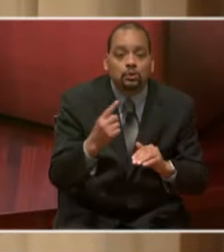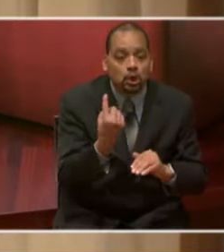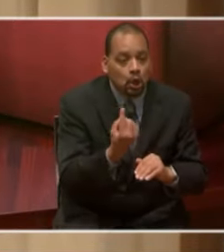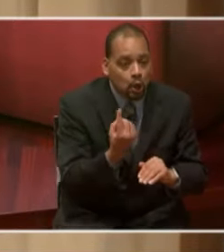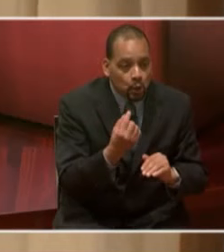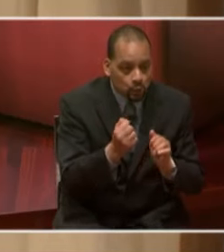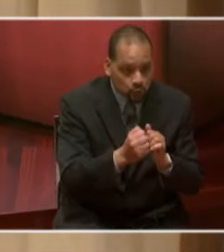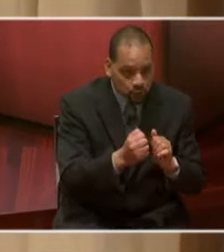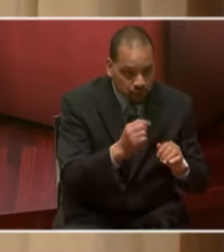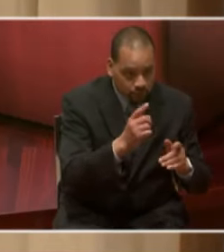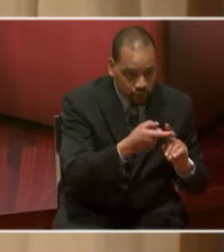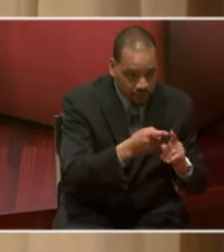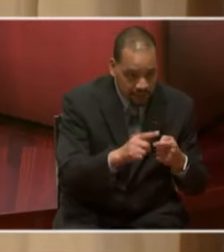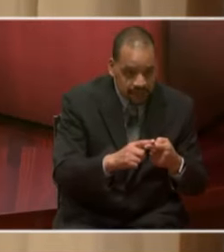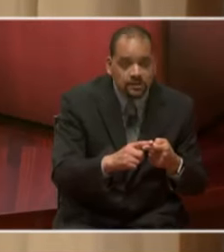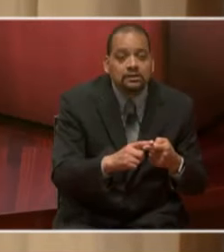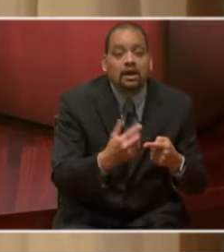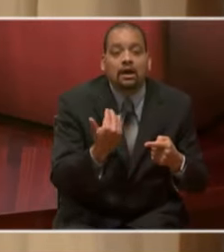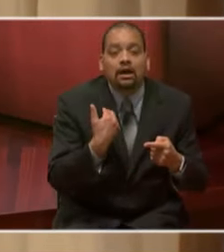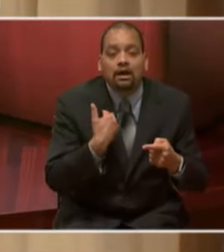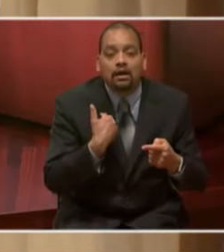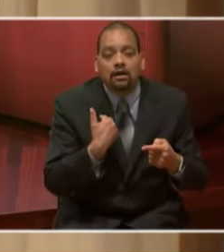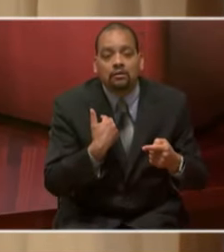with men on horseback.